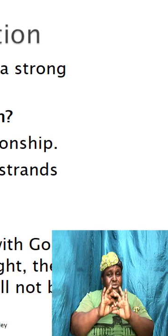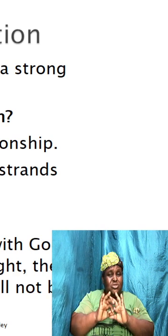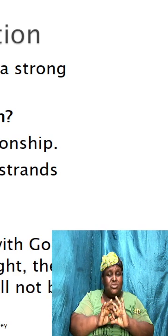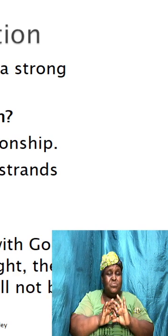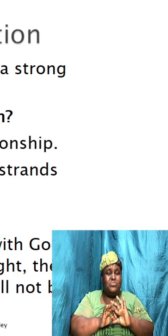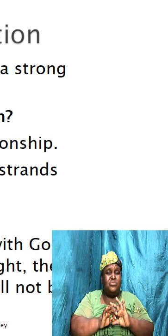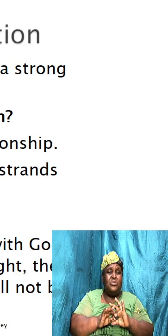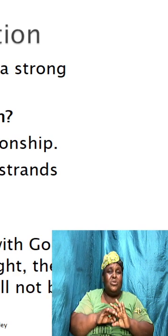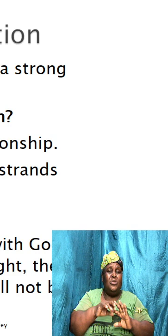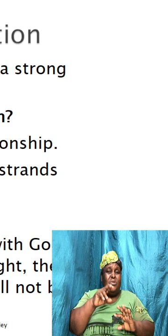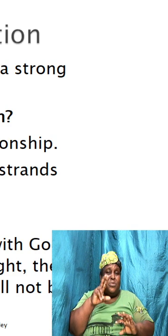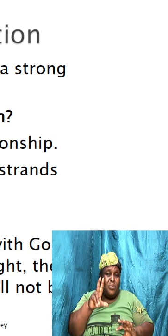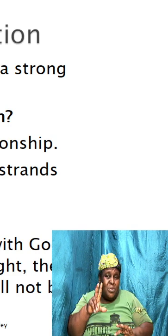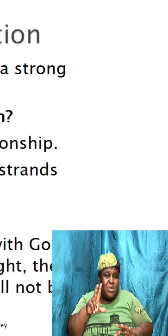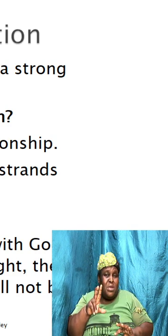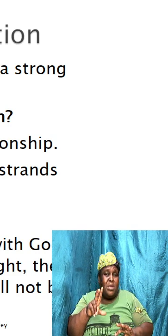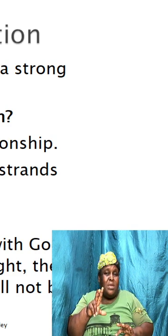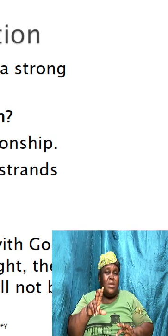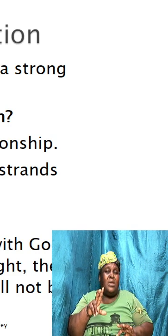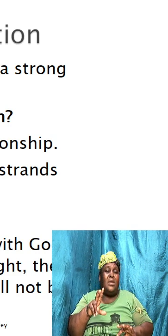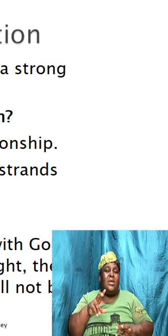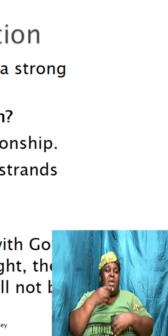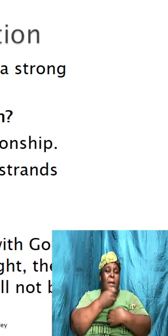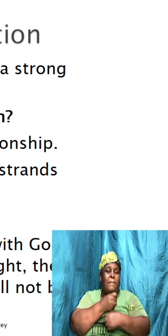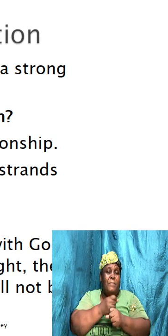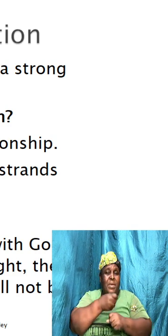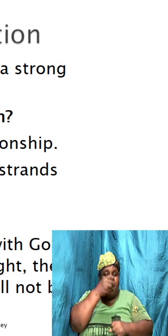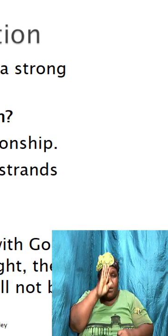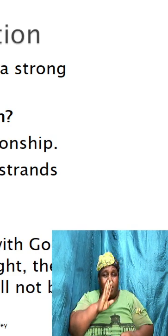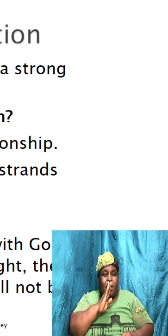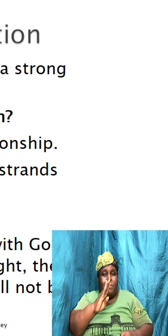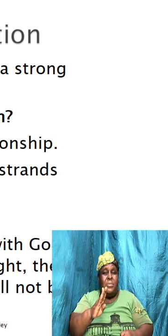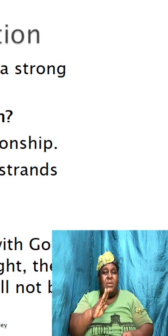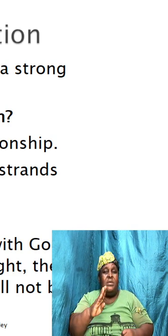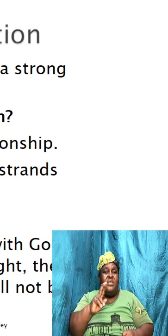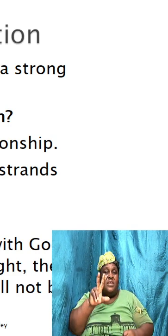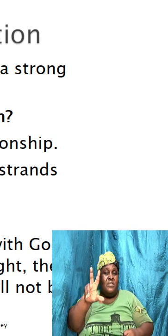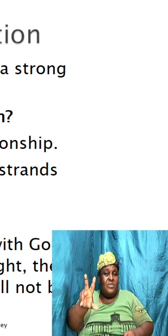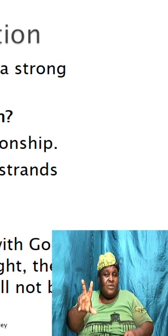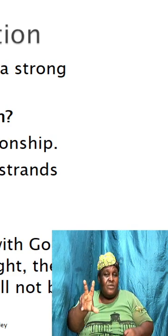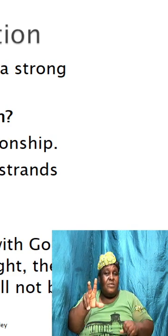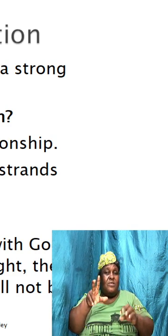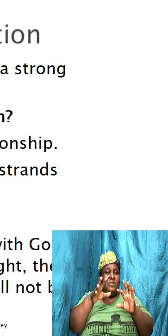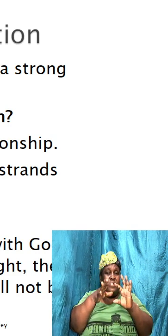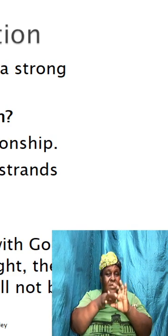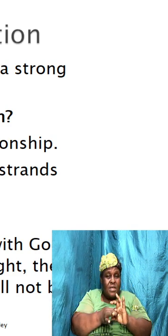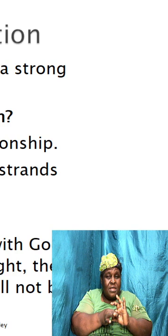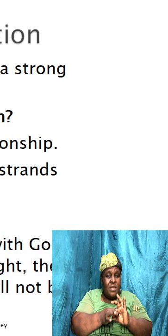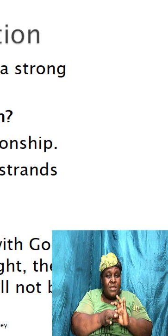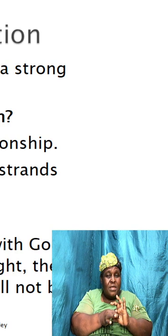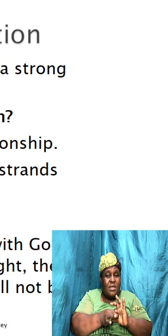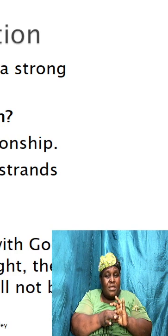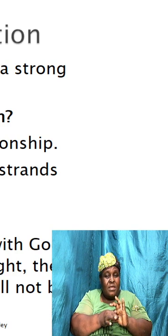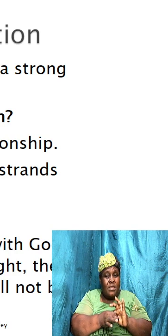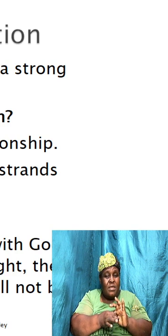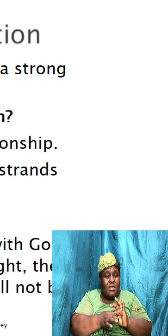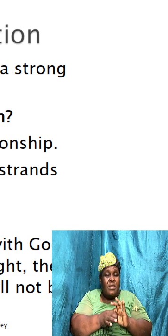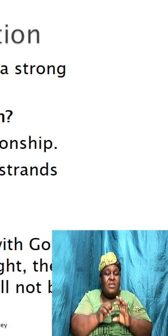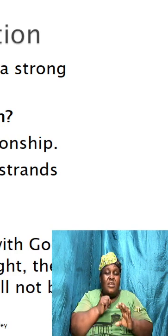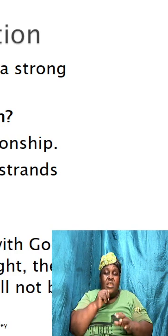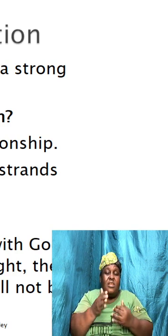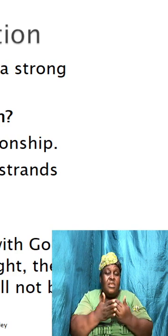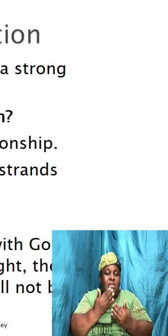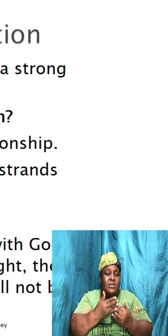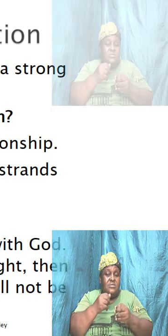God be that third card and the Bible says that that three fold card will not be easily